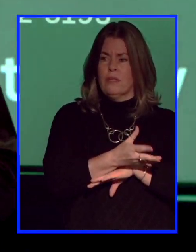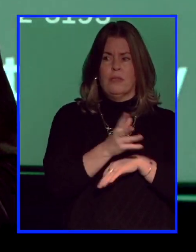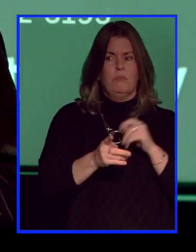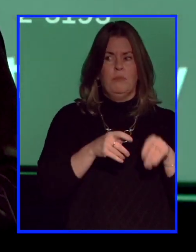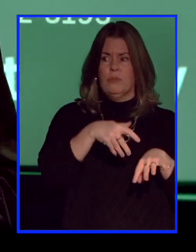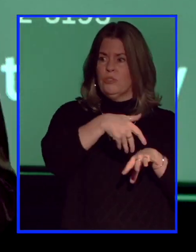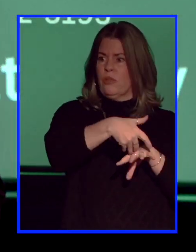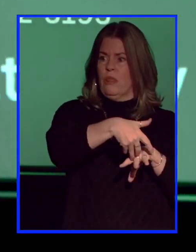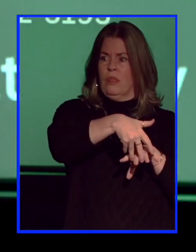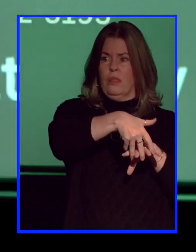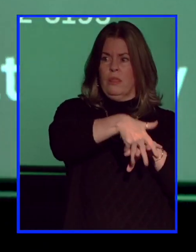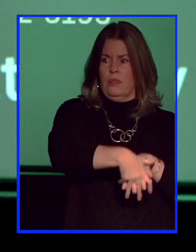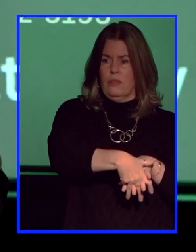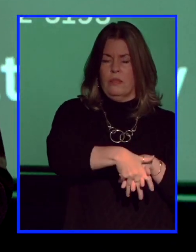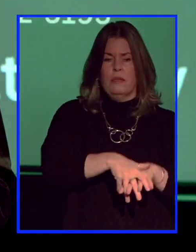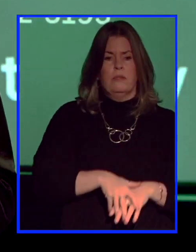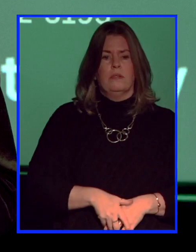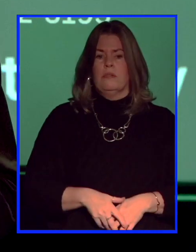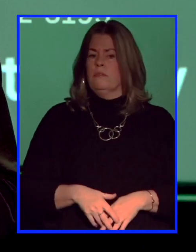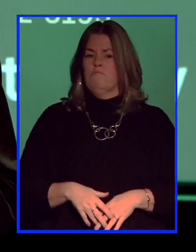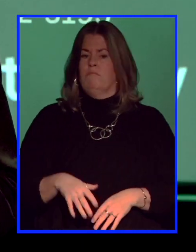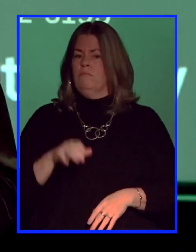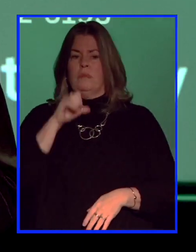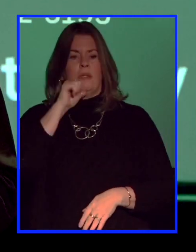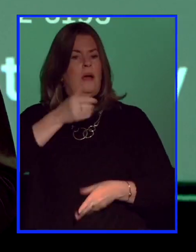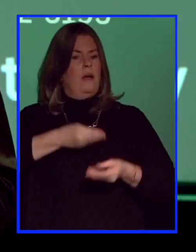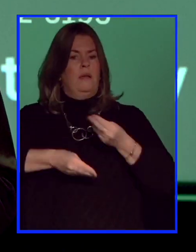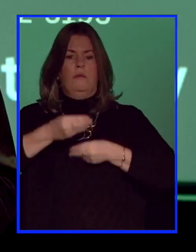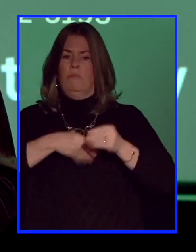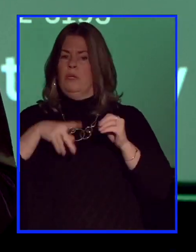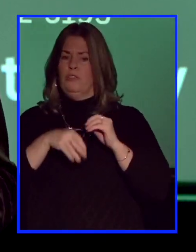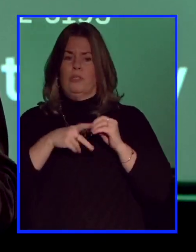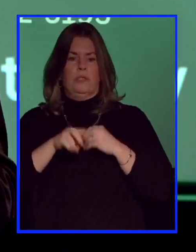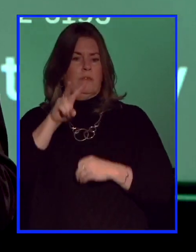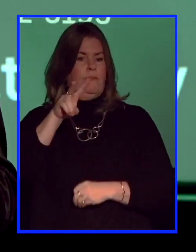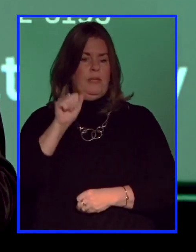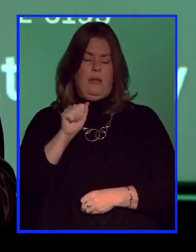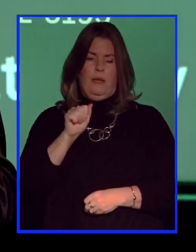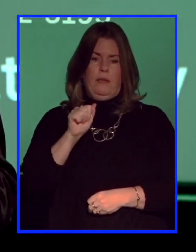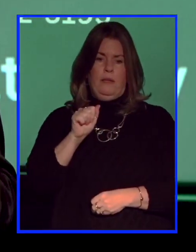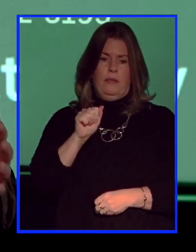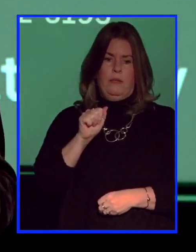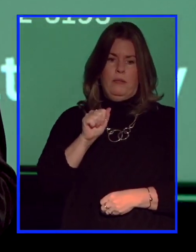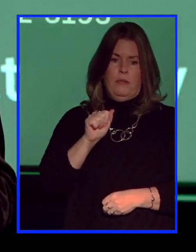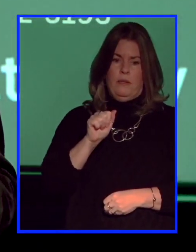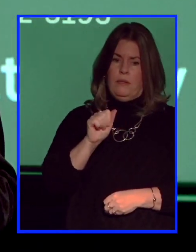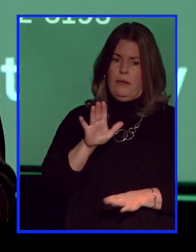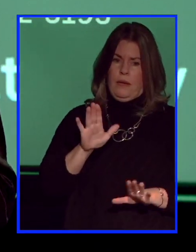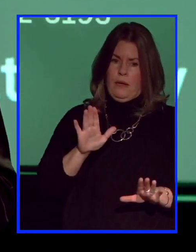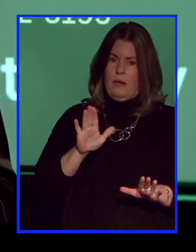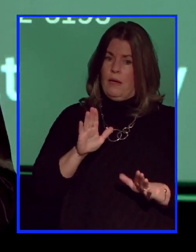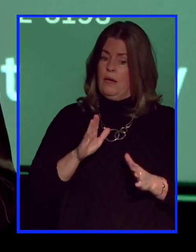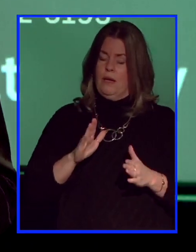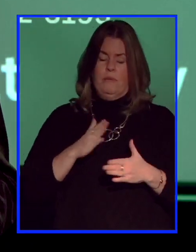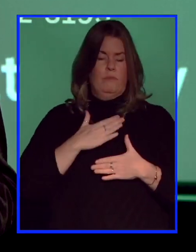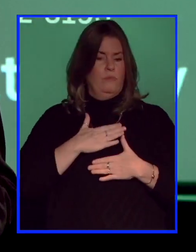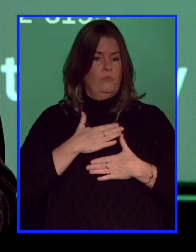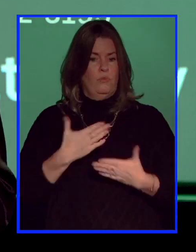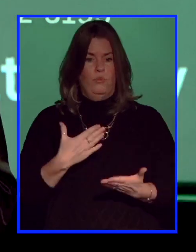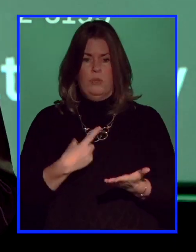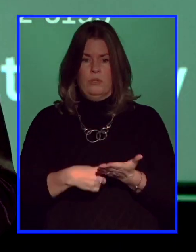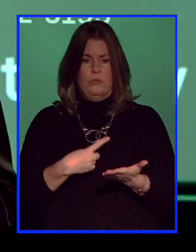cracks. Yeah, there haven't been budget cuts in the VA. Okay, there may not. I'm quite willing to talk to you about how we